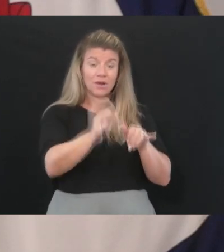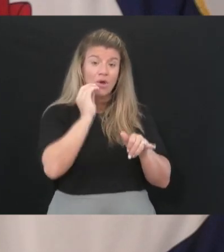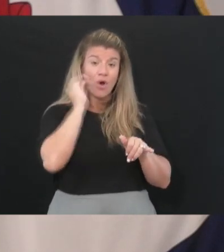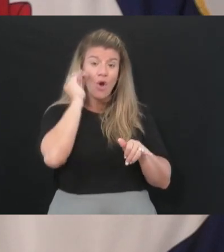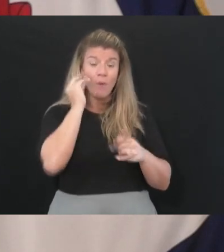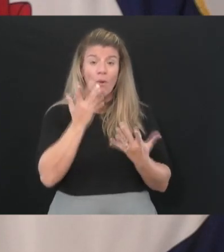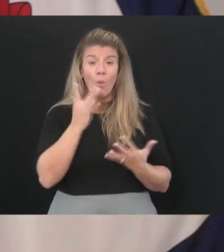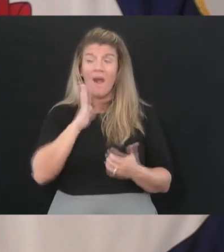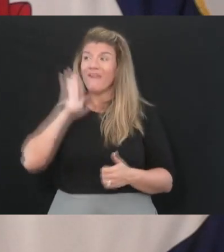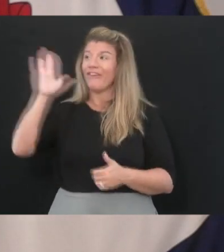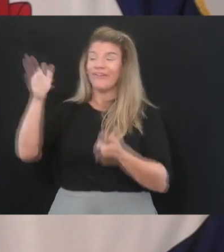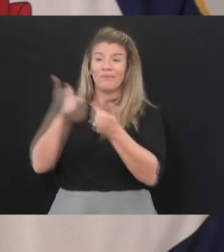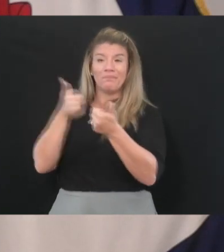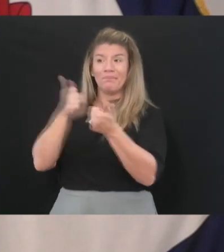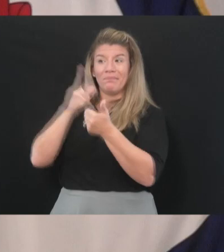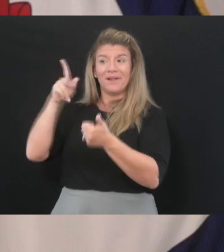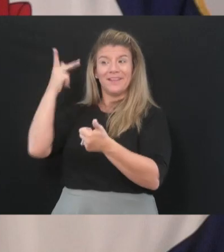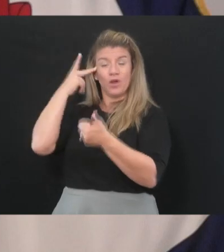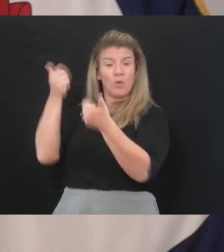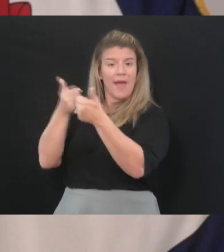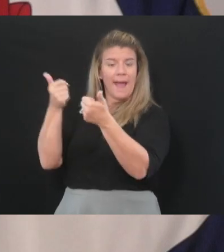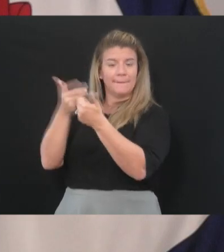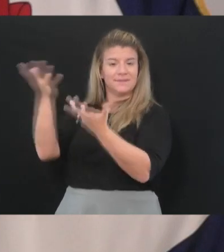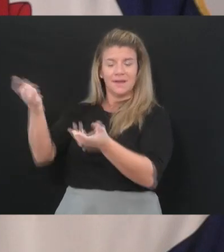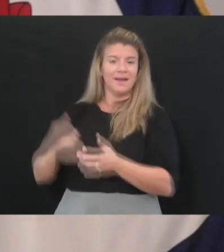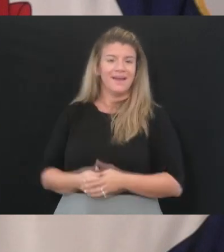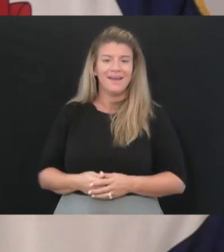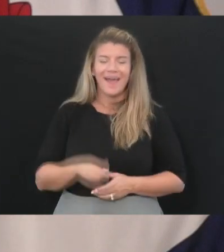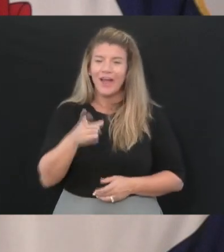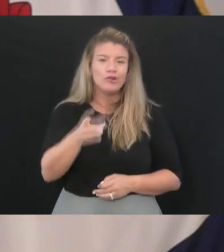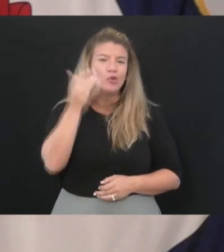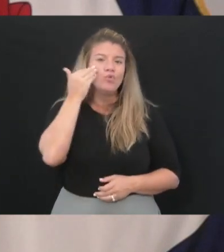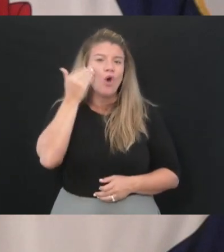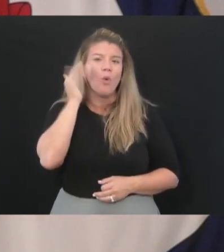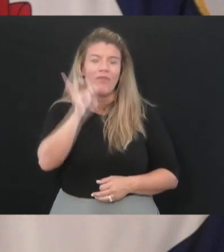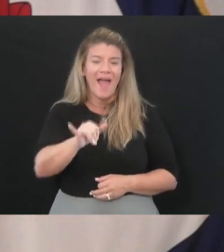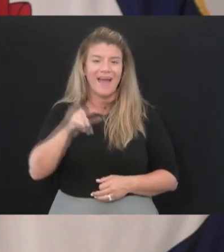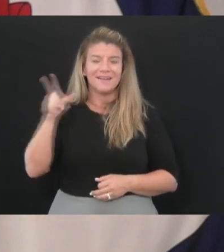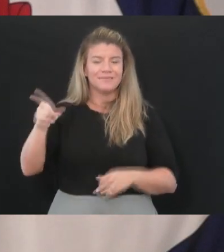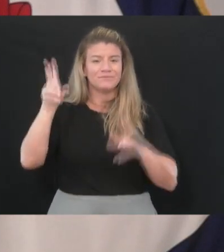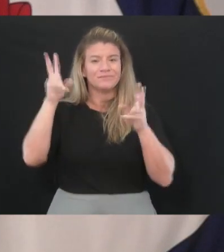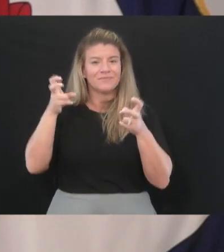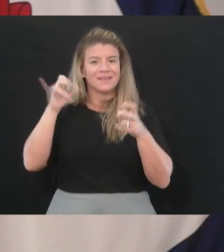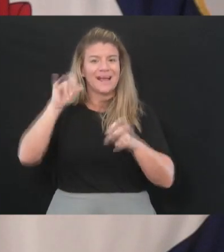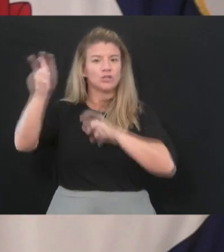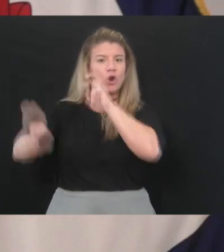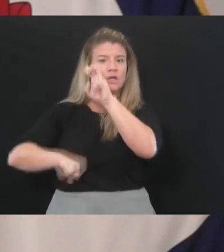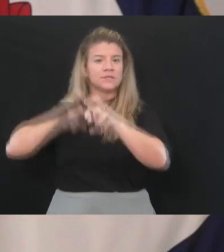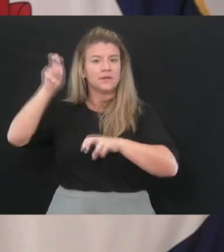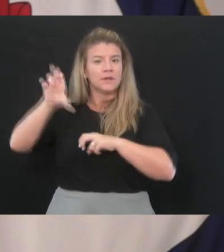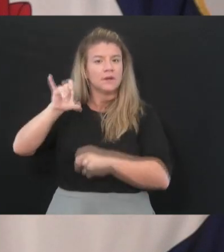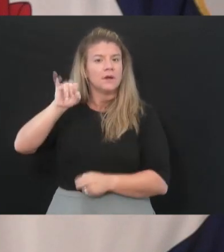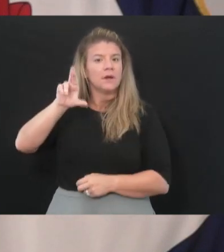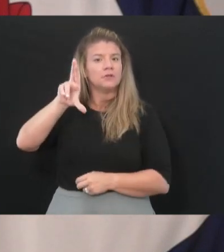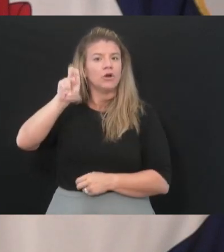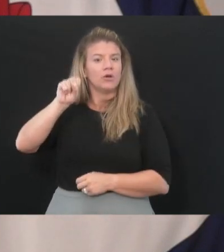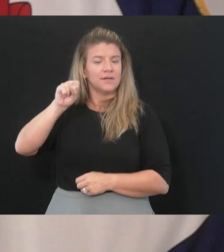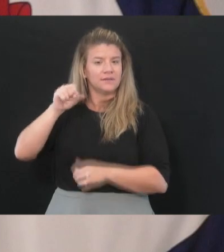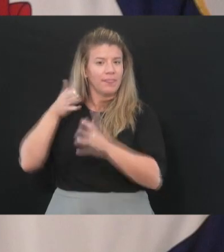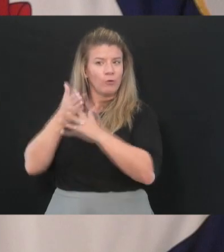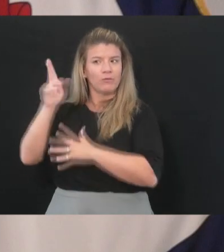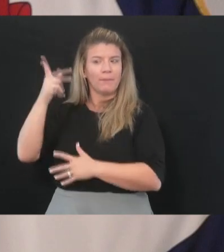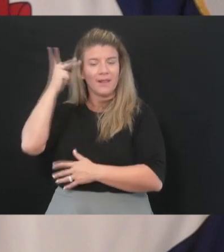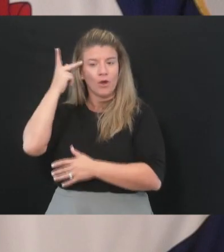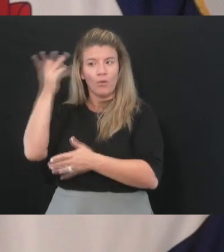the games that they're playing, and all it is a political circus. And absolutely, our people that are sitting at